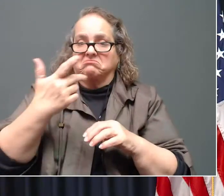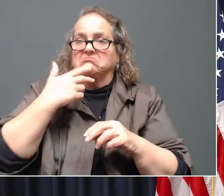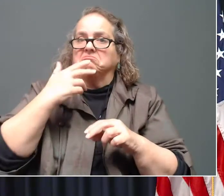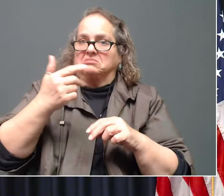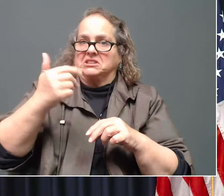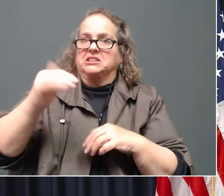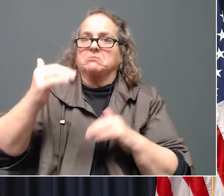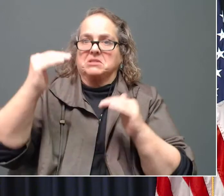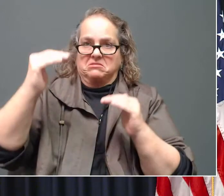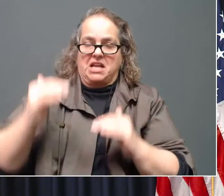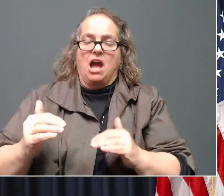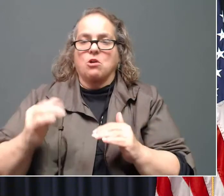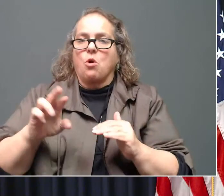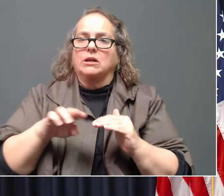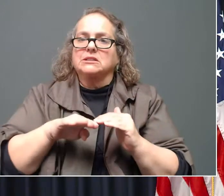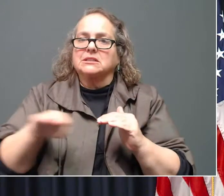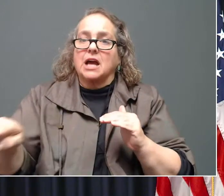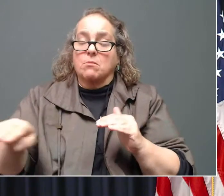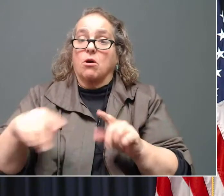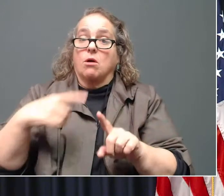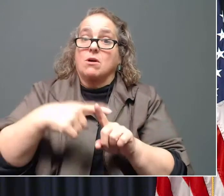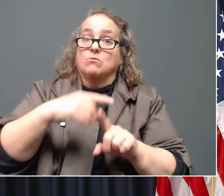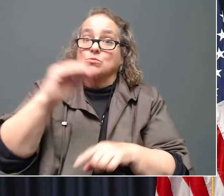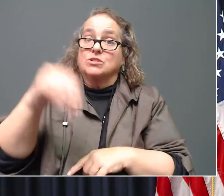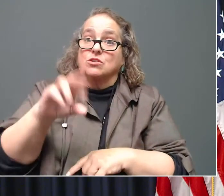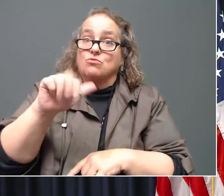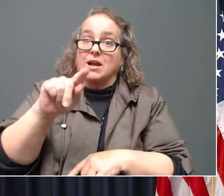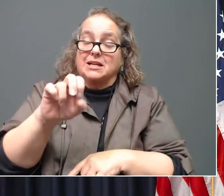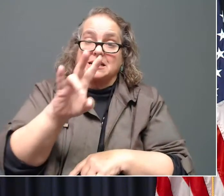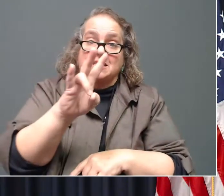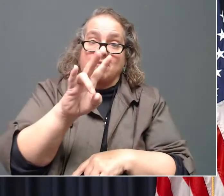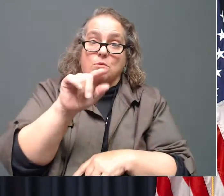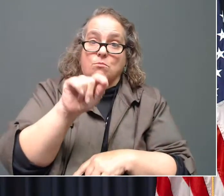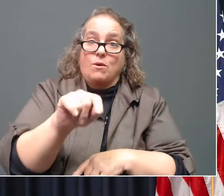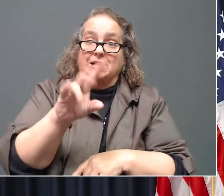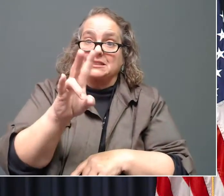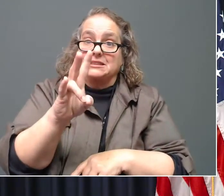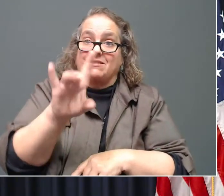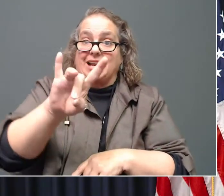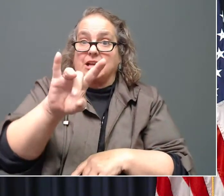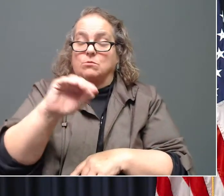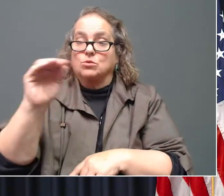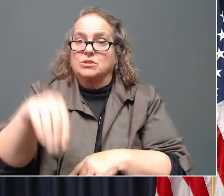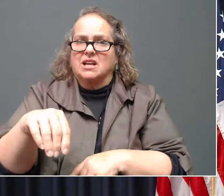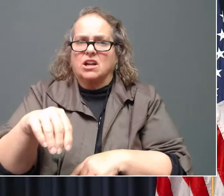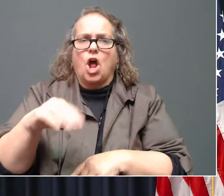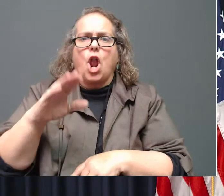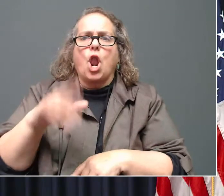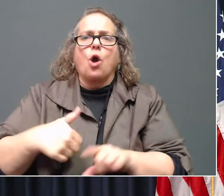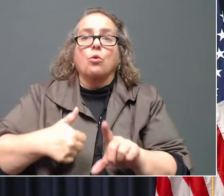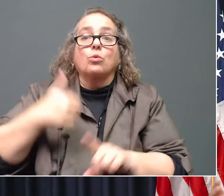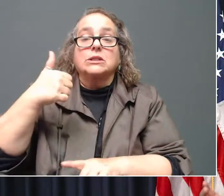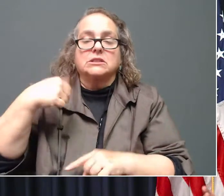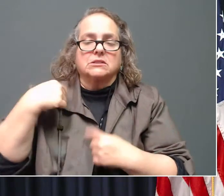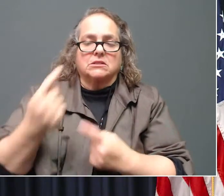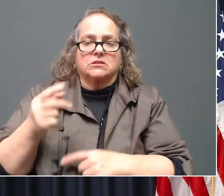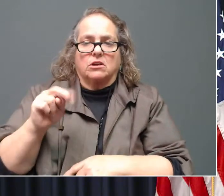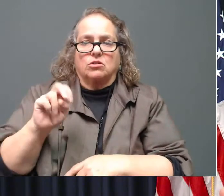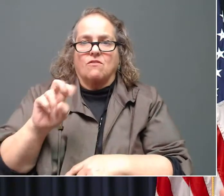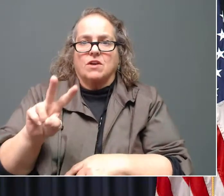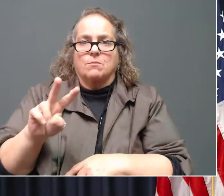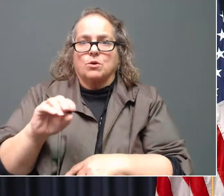stable. Our positivity rate today, 7.78%, the lowest it's been since November the 10th. And today we only